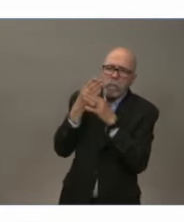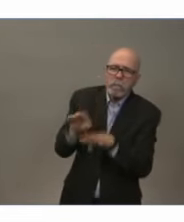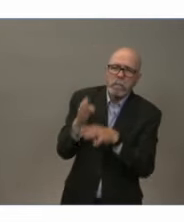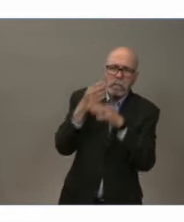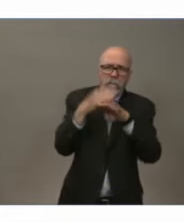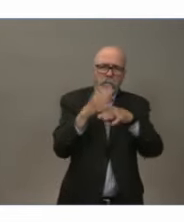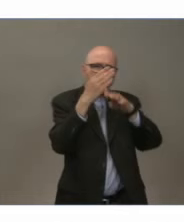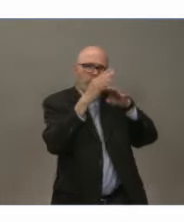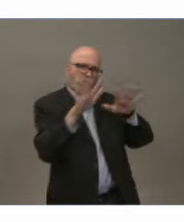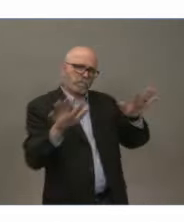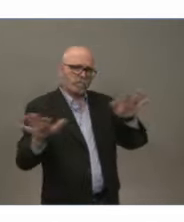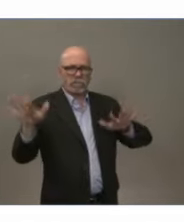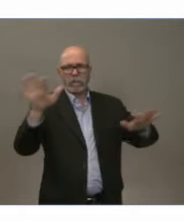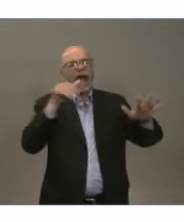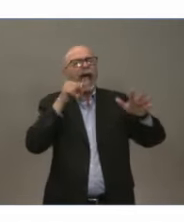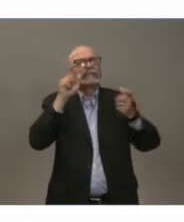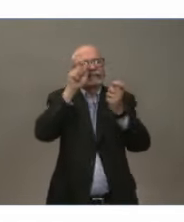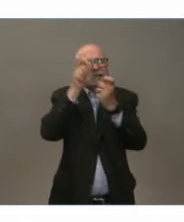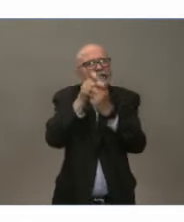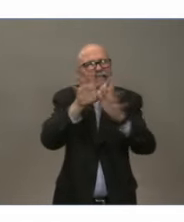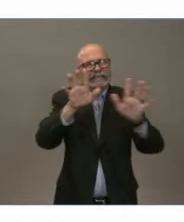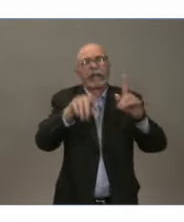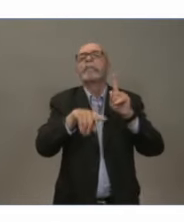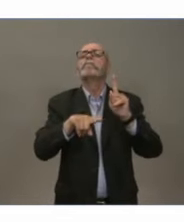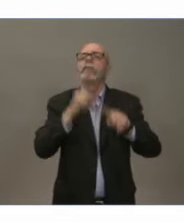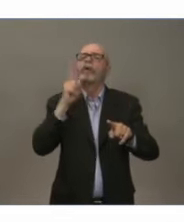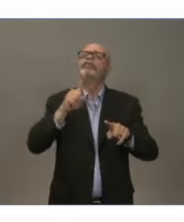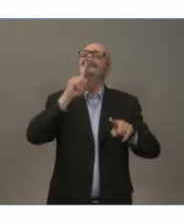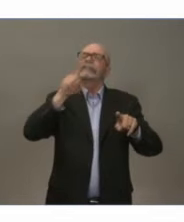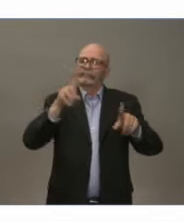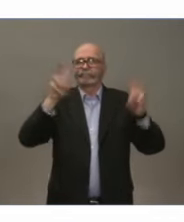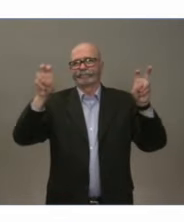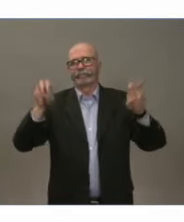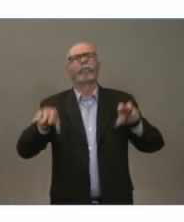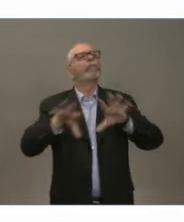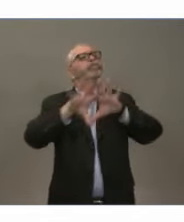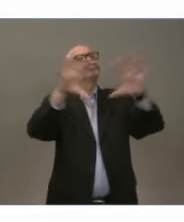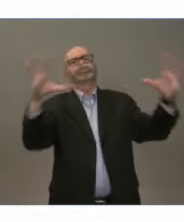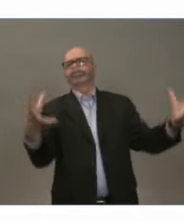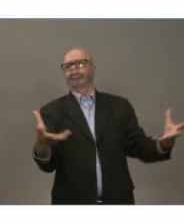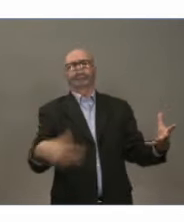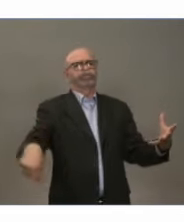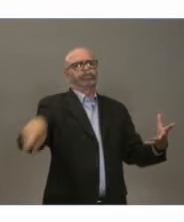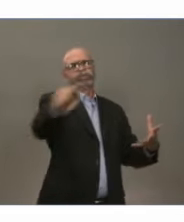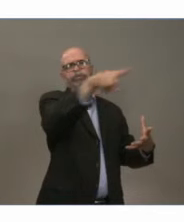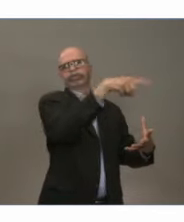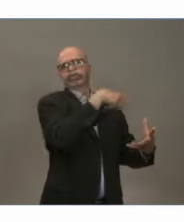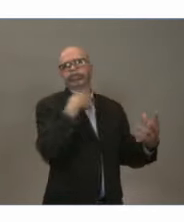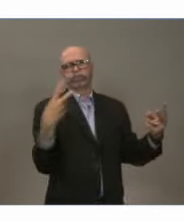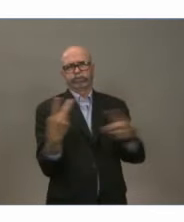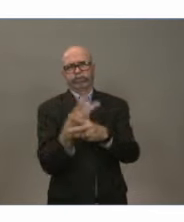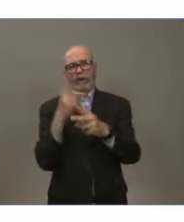healthcare workers, mostly in the continuing care sector in there, but very specifically, we know the numbers